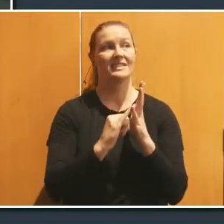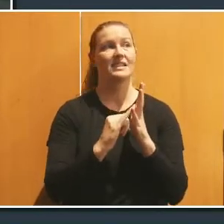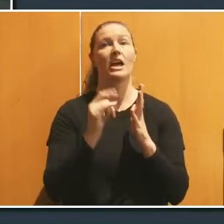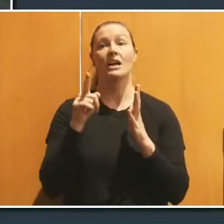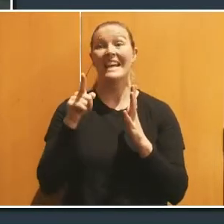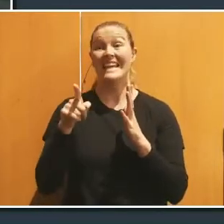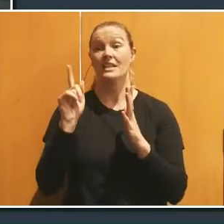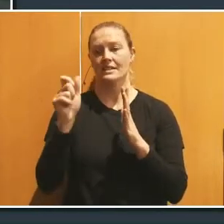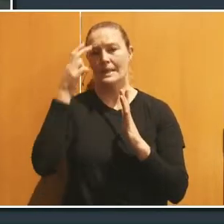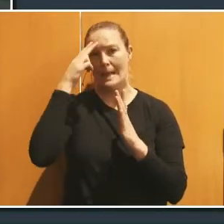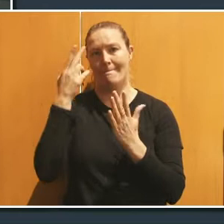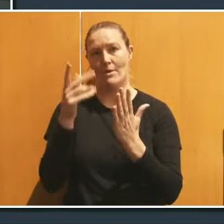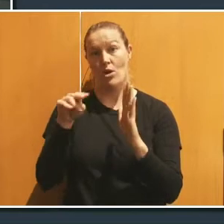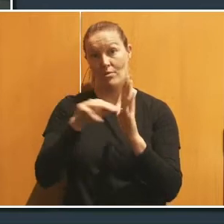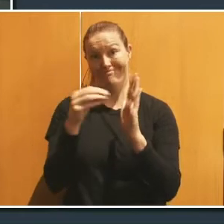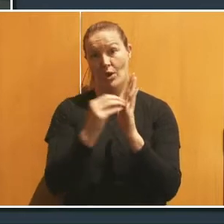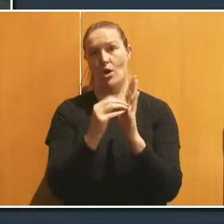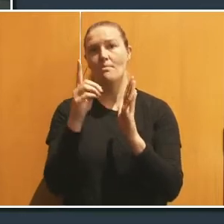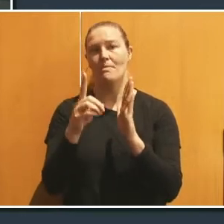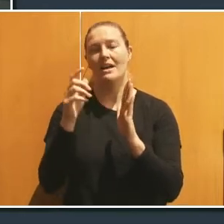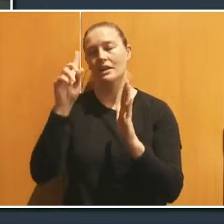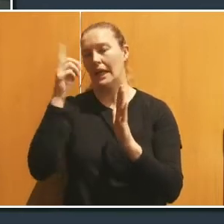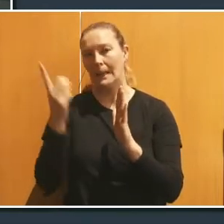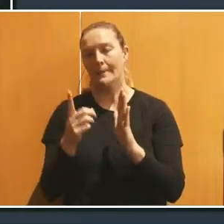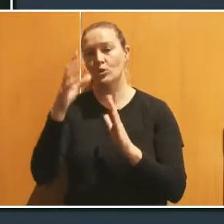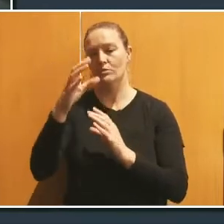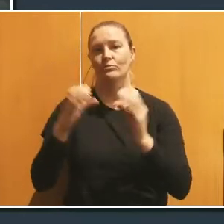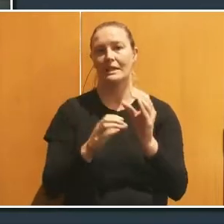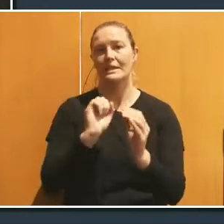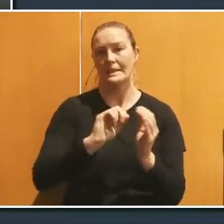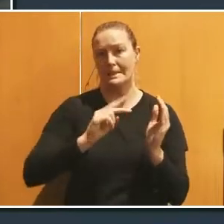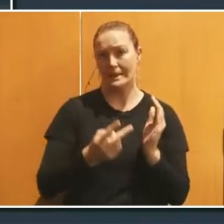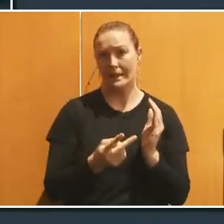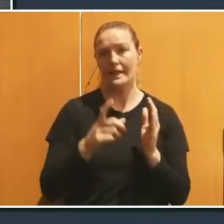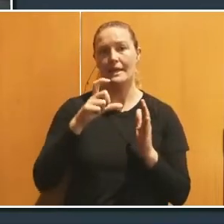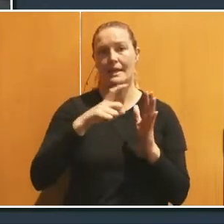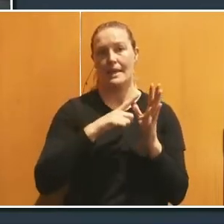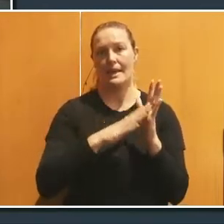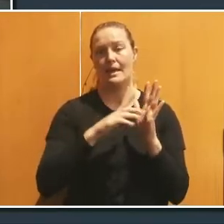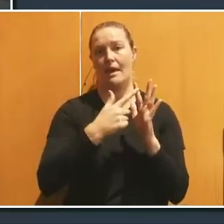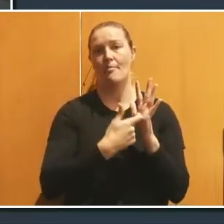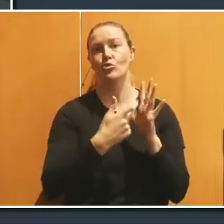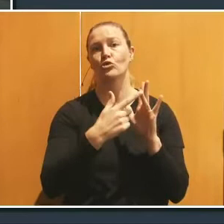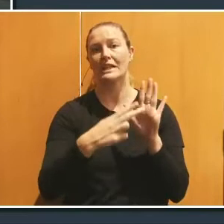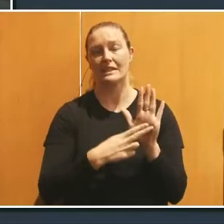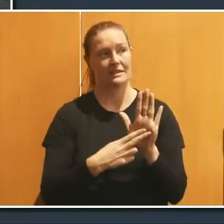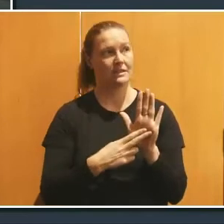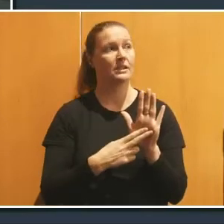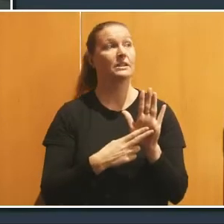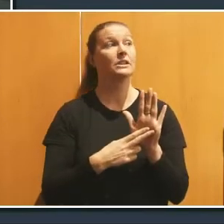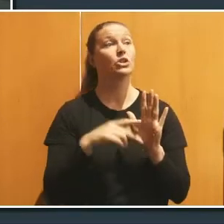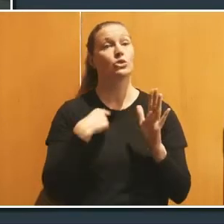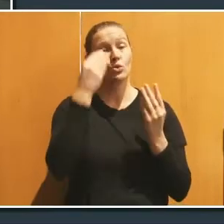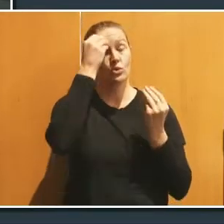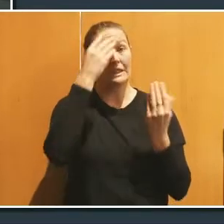Cameron is here speaking on his behalf. So Cameron, I welcome you to the front, and just for your information, you